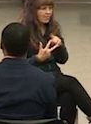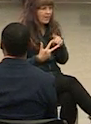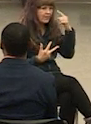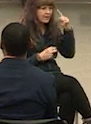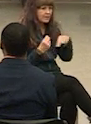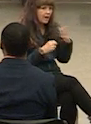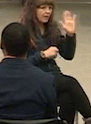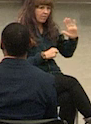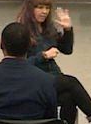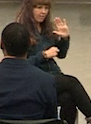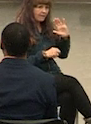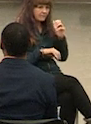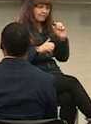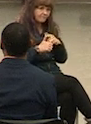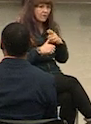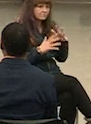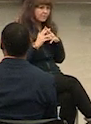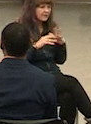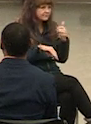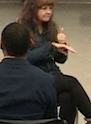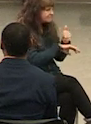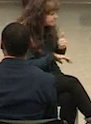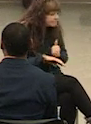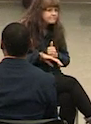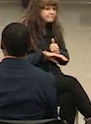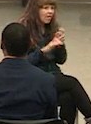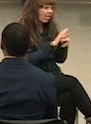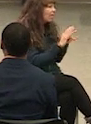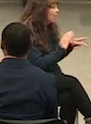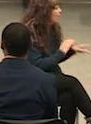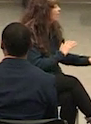genocide, right, that the upholding of white supremacy